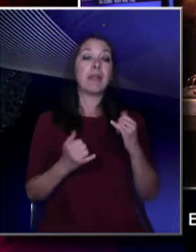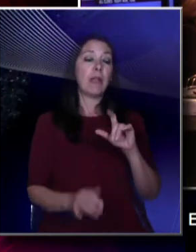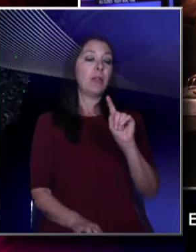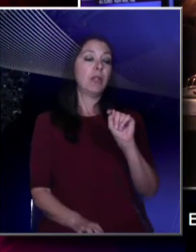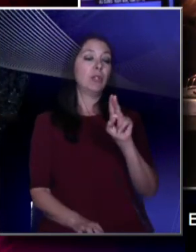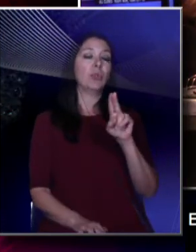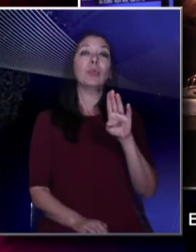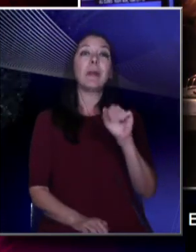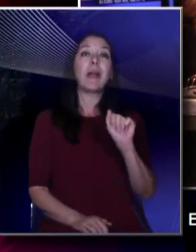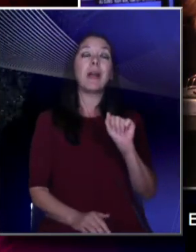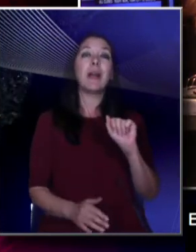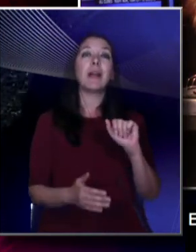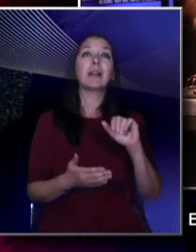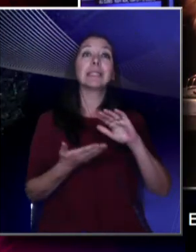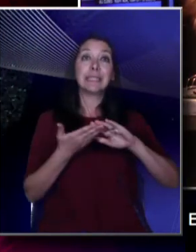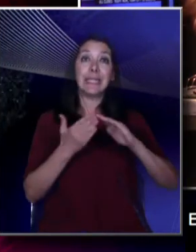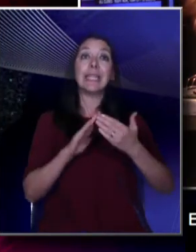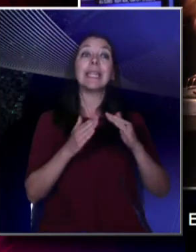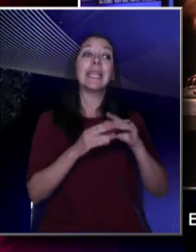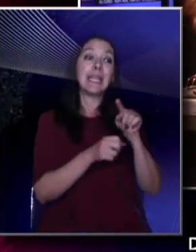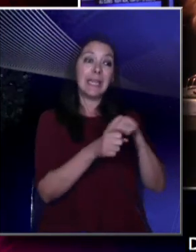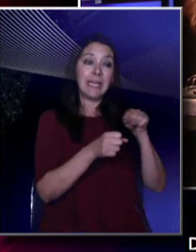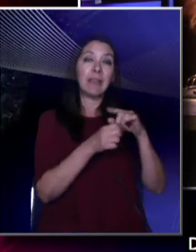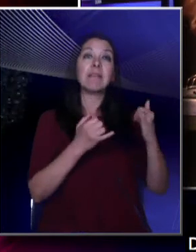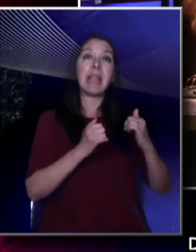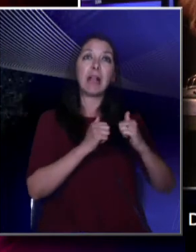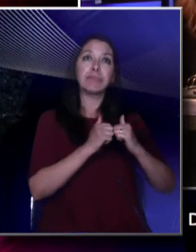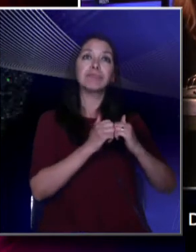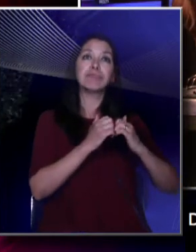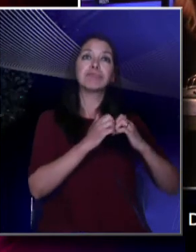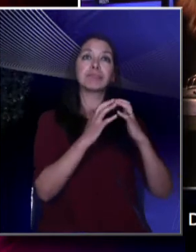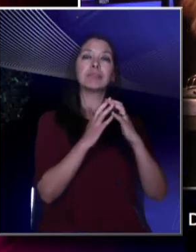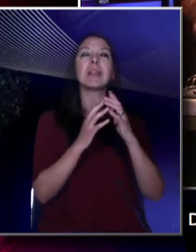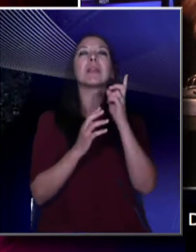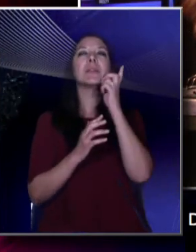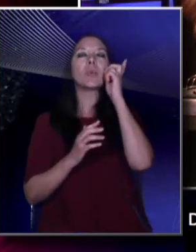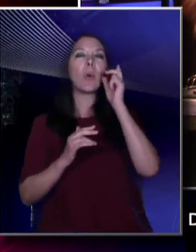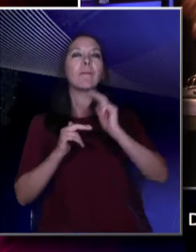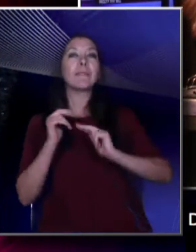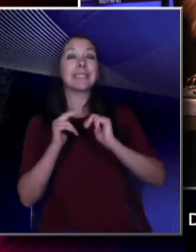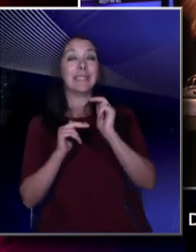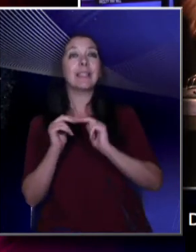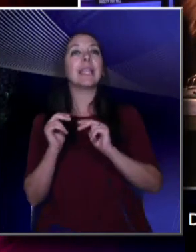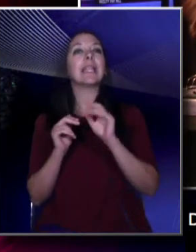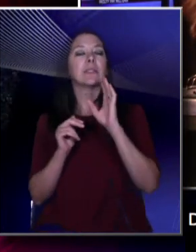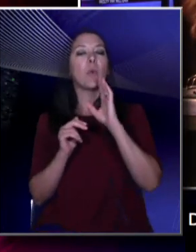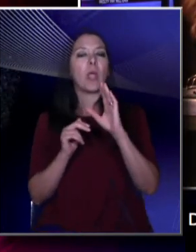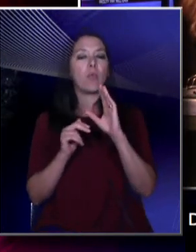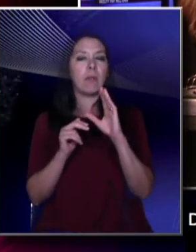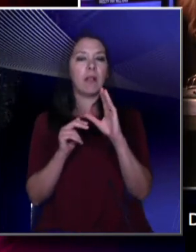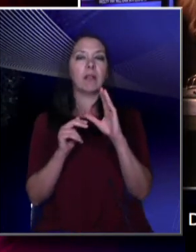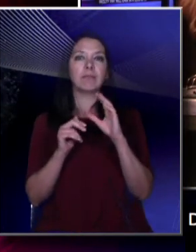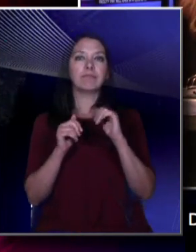building a dorm facility that will open in a couple of years, but they don't